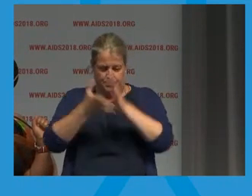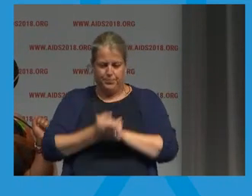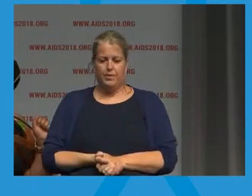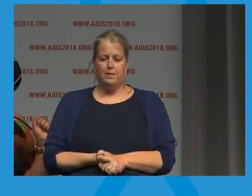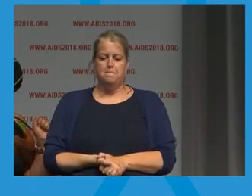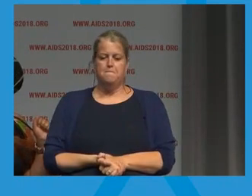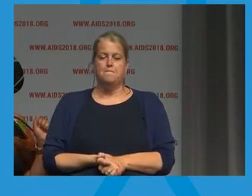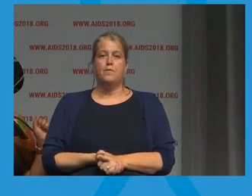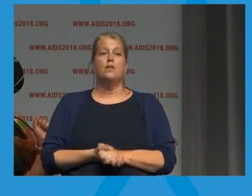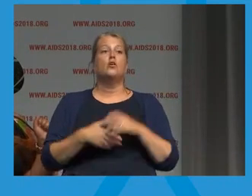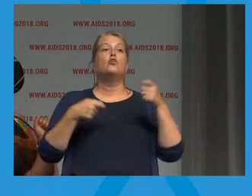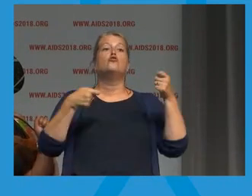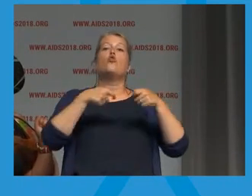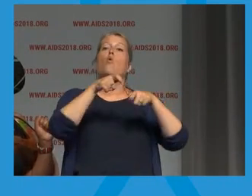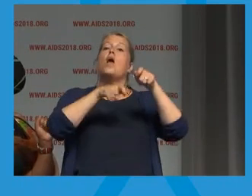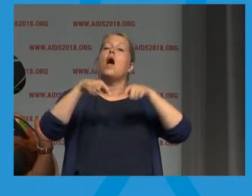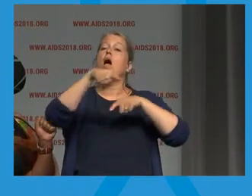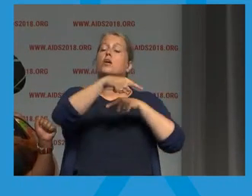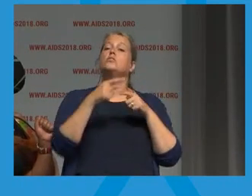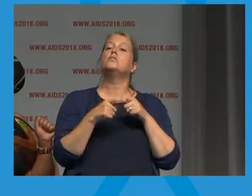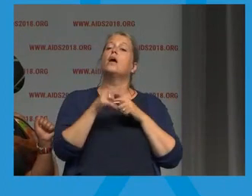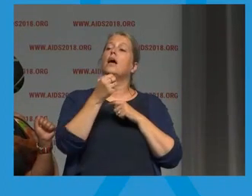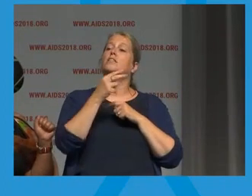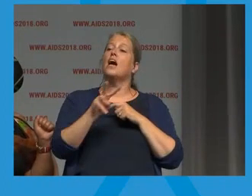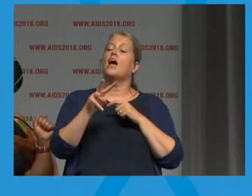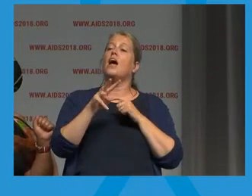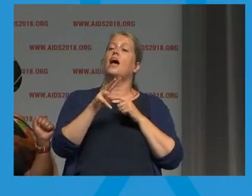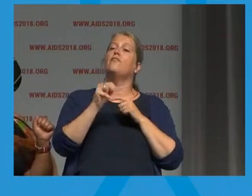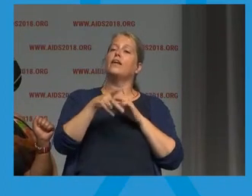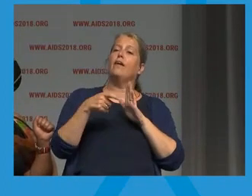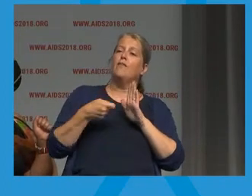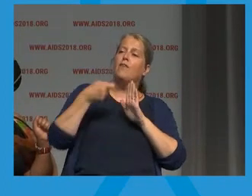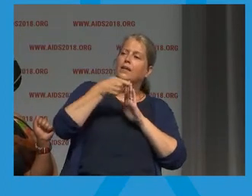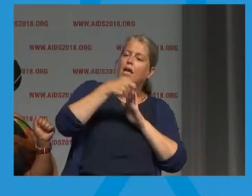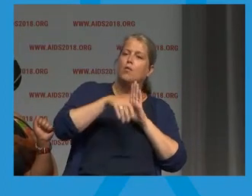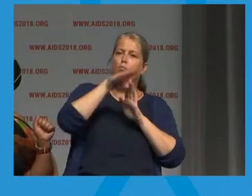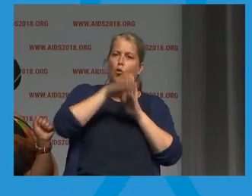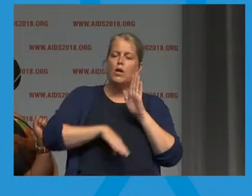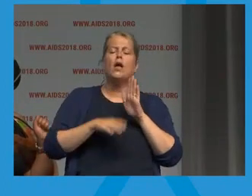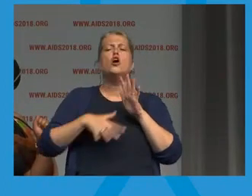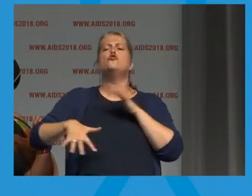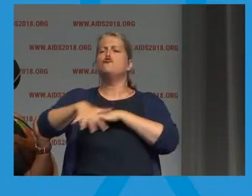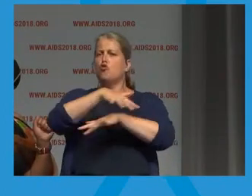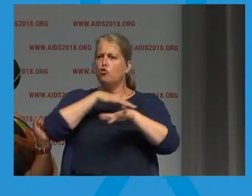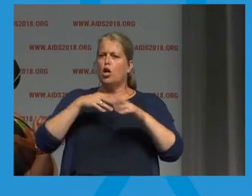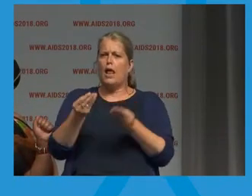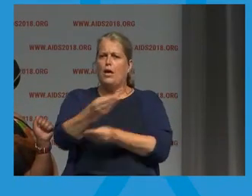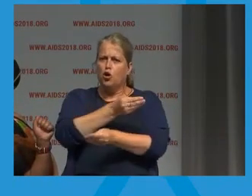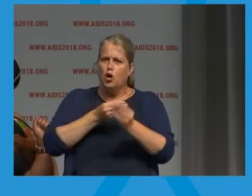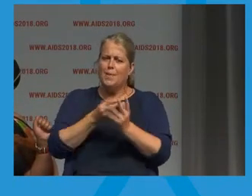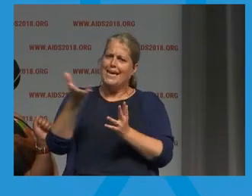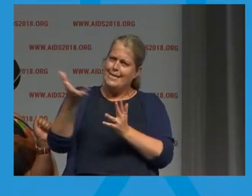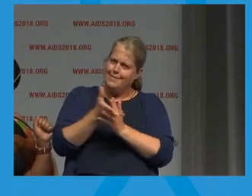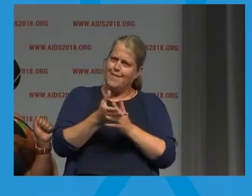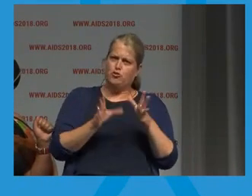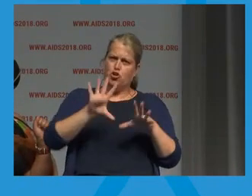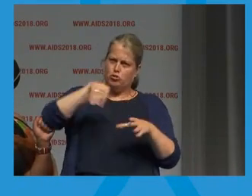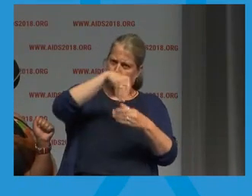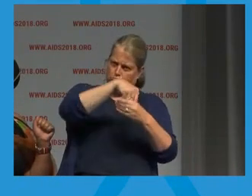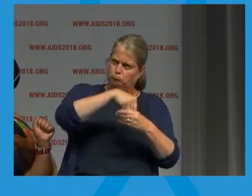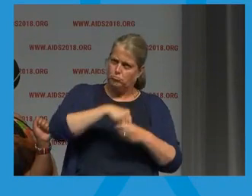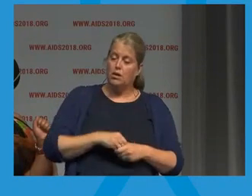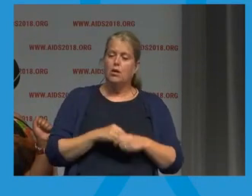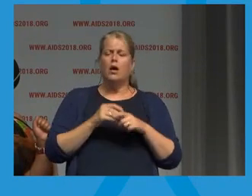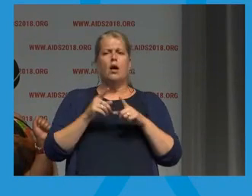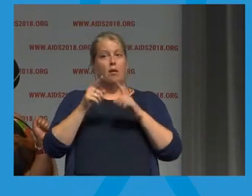Donors, you should expand HIV funding and programs to include social and economic intervention, in particularly